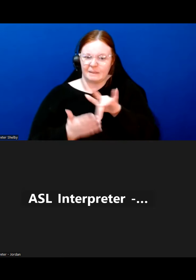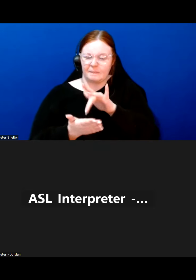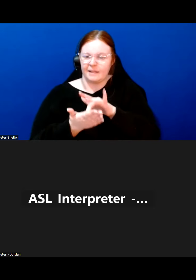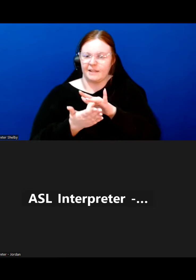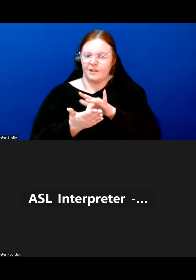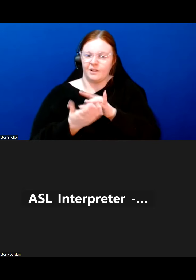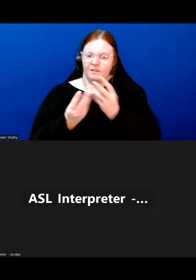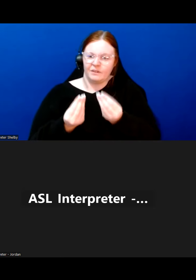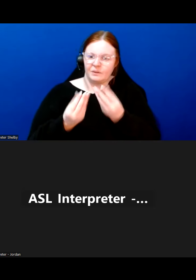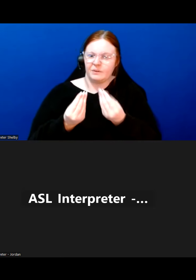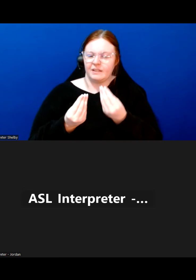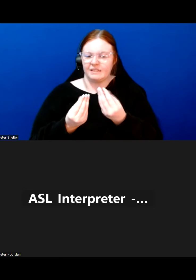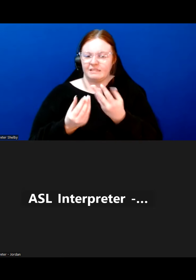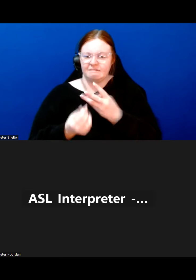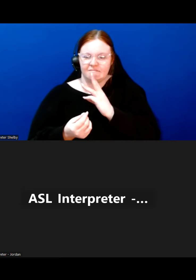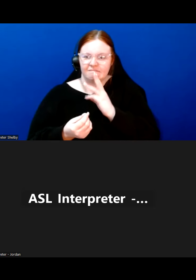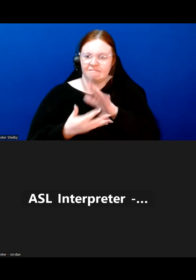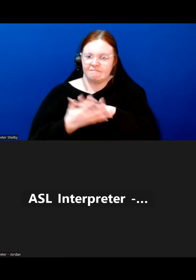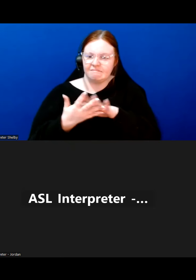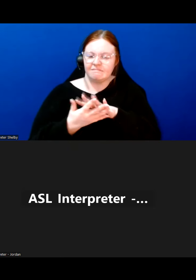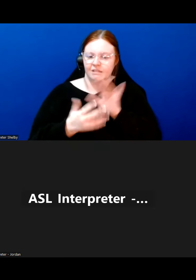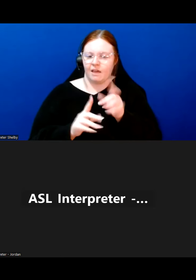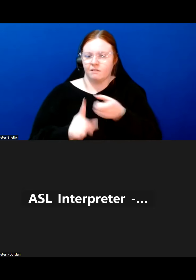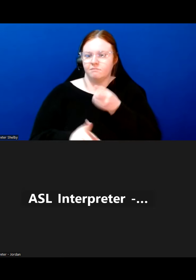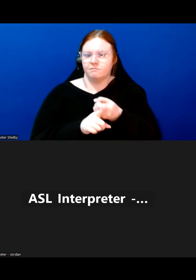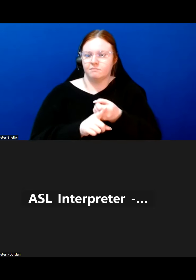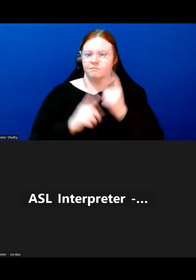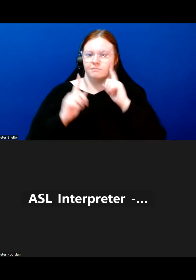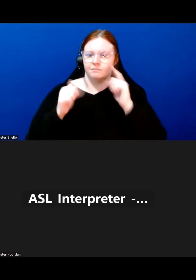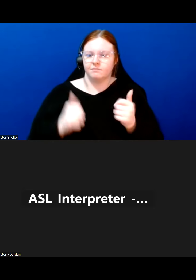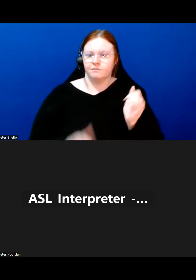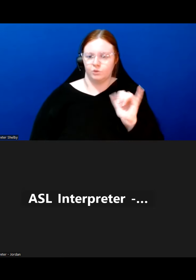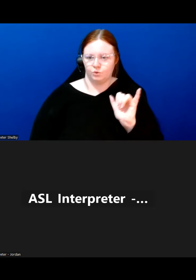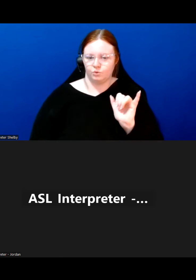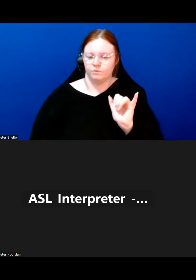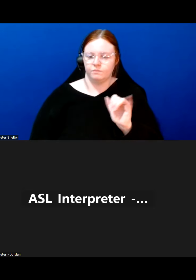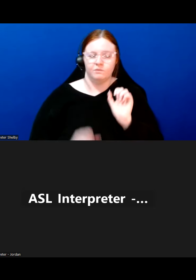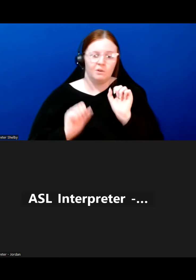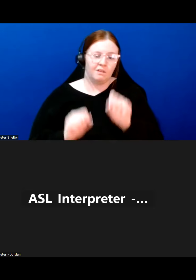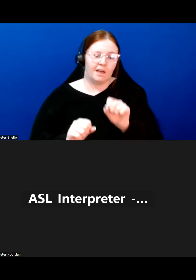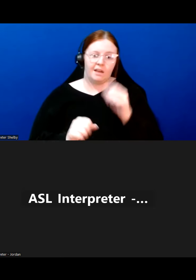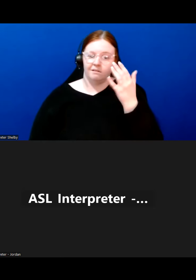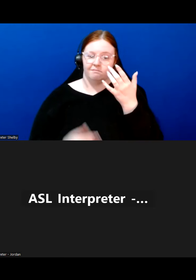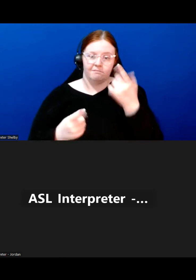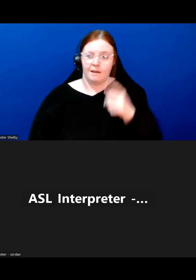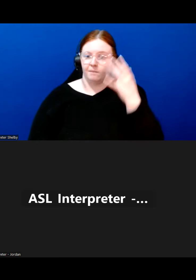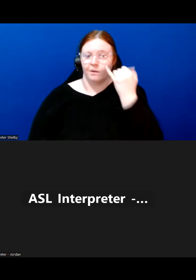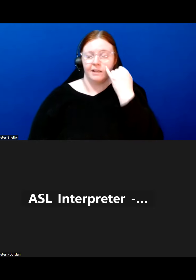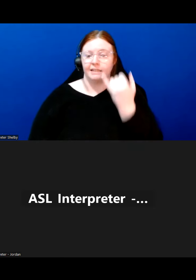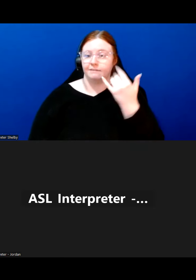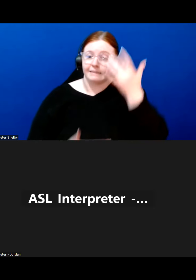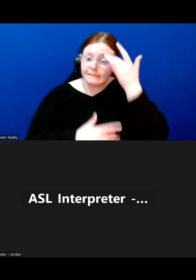So that would also cause a conductive hearing loss. So that can occur when you have a cold or a